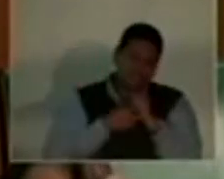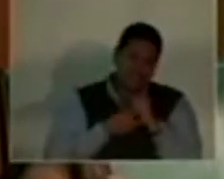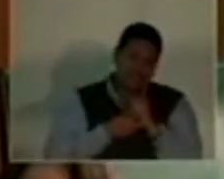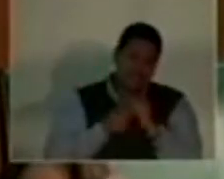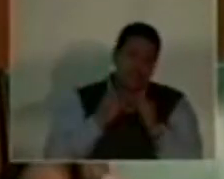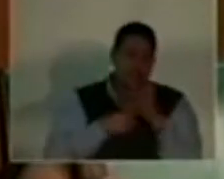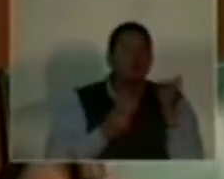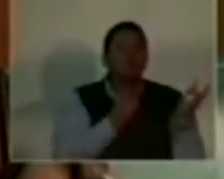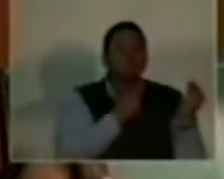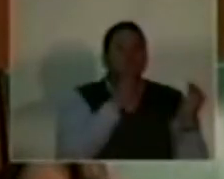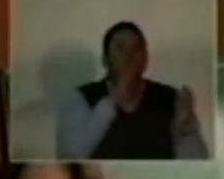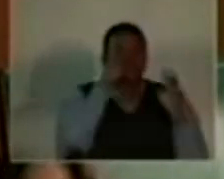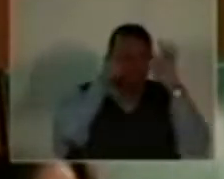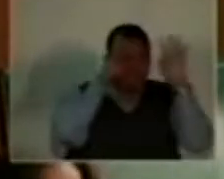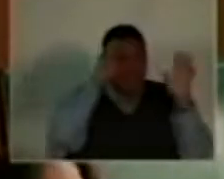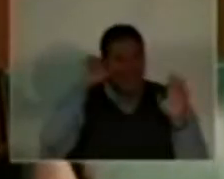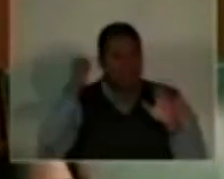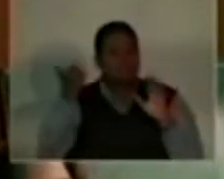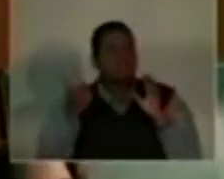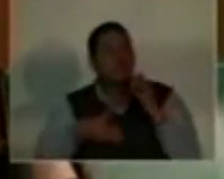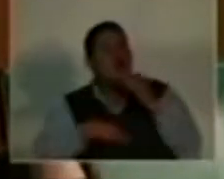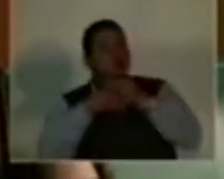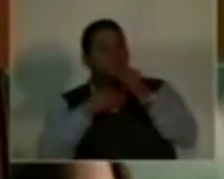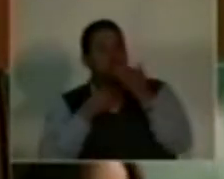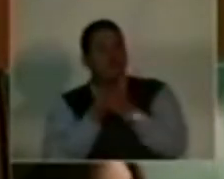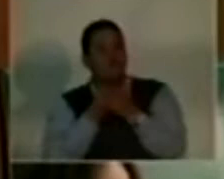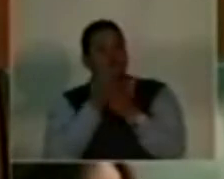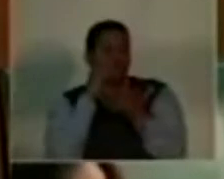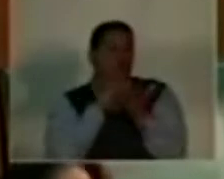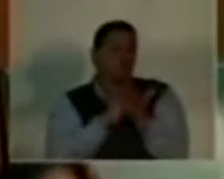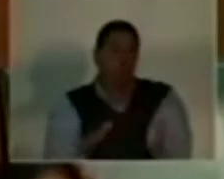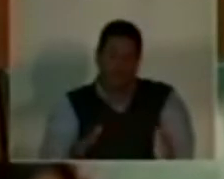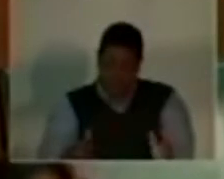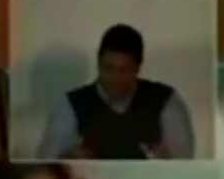create an additional revenue stream for the student loan.